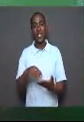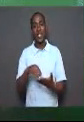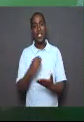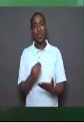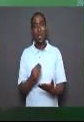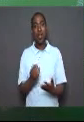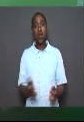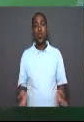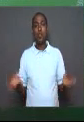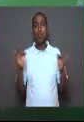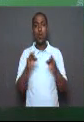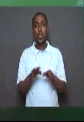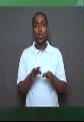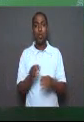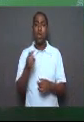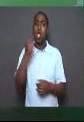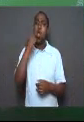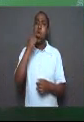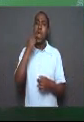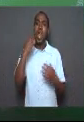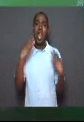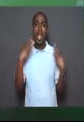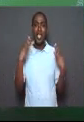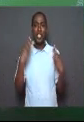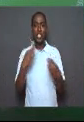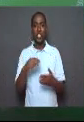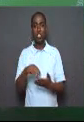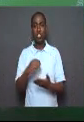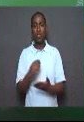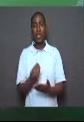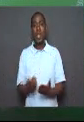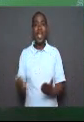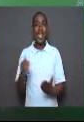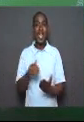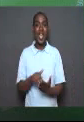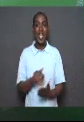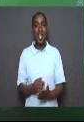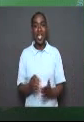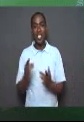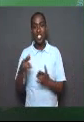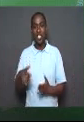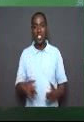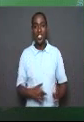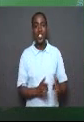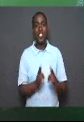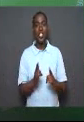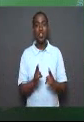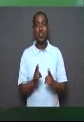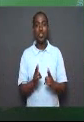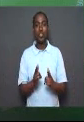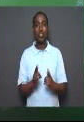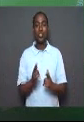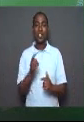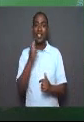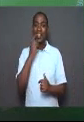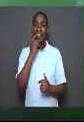the importance of oral hygiene, as well as ways to maintain the